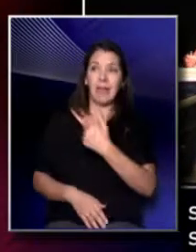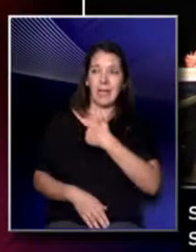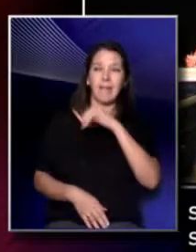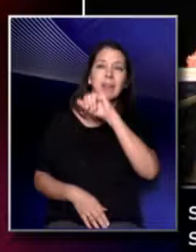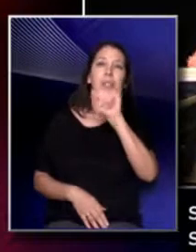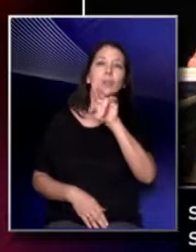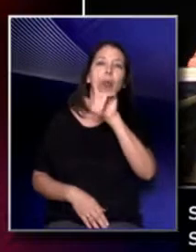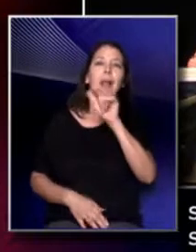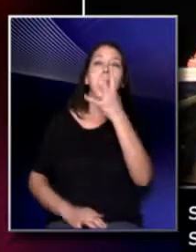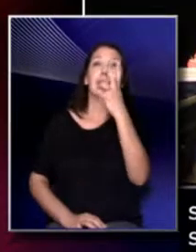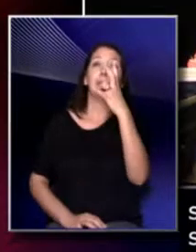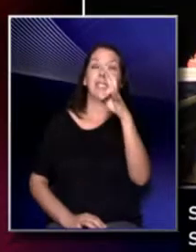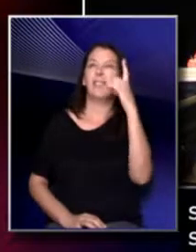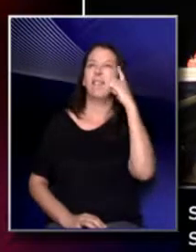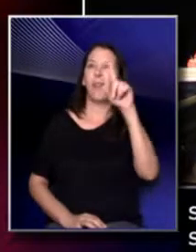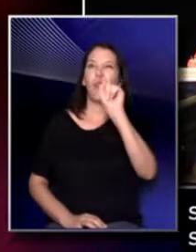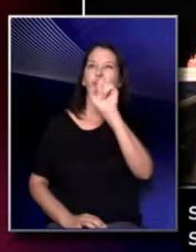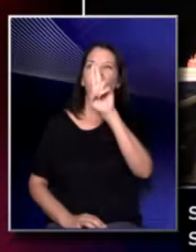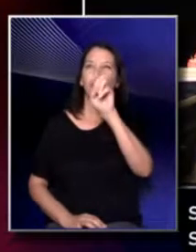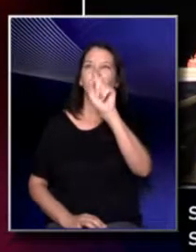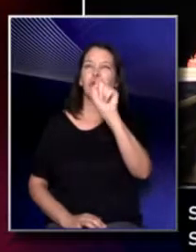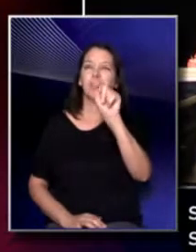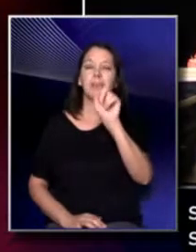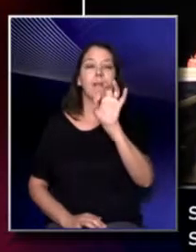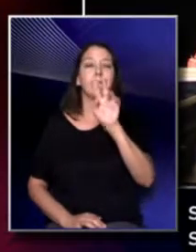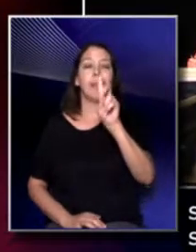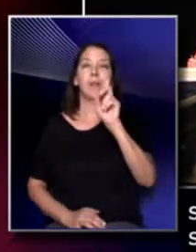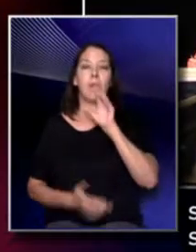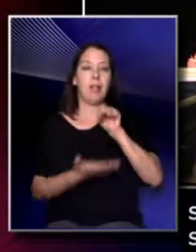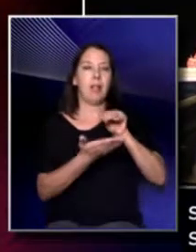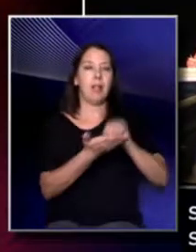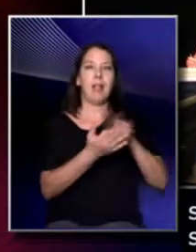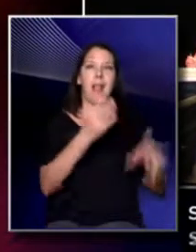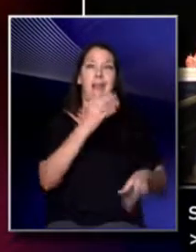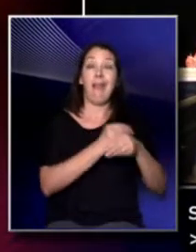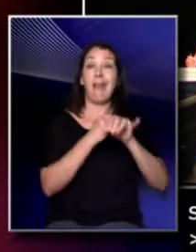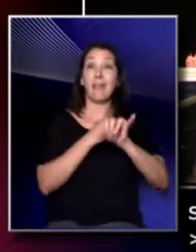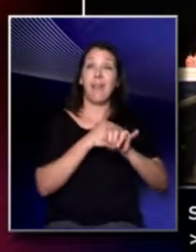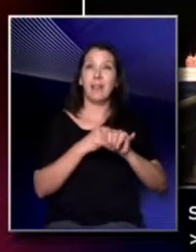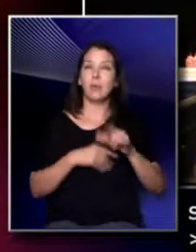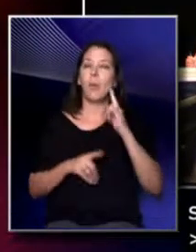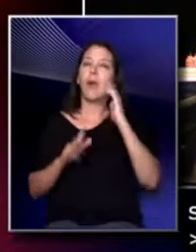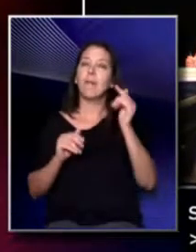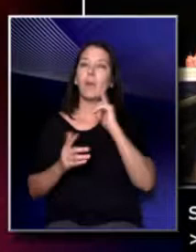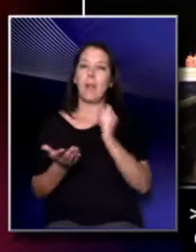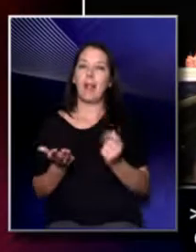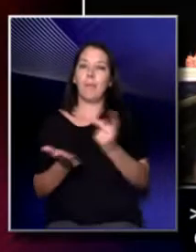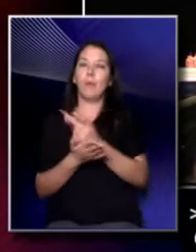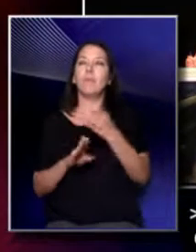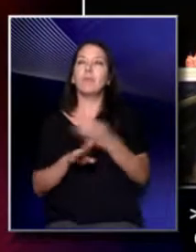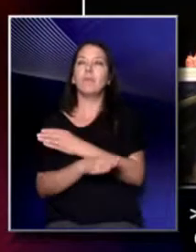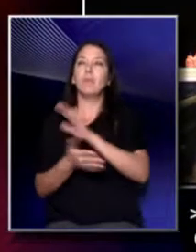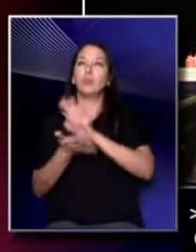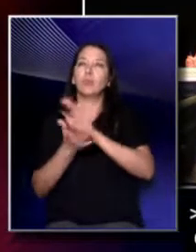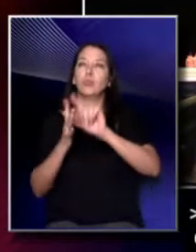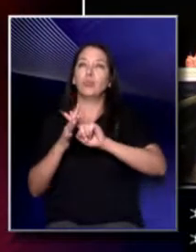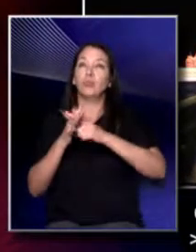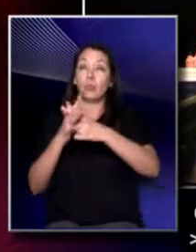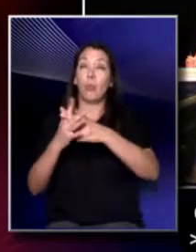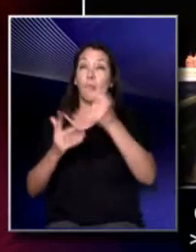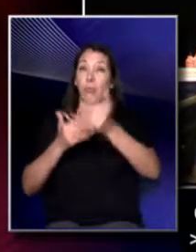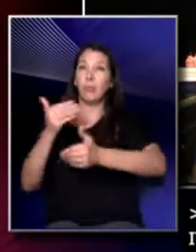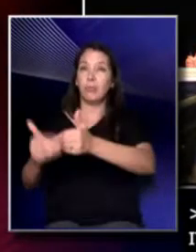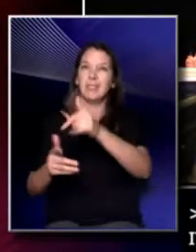trust fund committee, so Okay. we can help put that All right, together. great. Thank you. So we can, because then you'll have it approved before the school year if you put it on the agenda for that